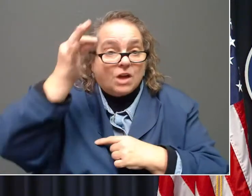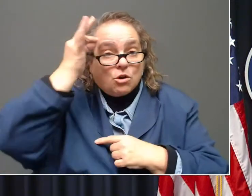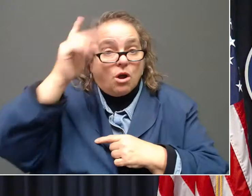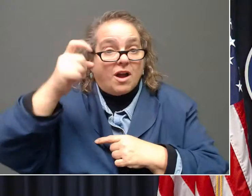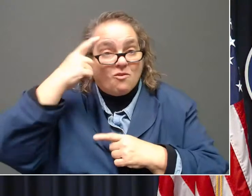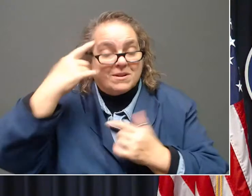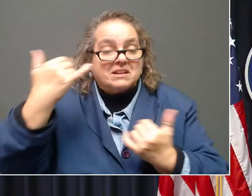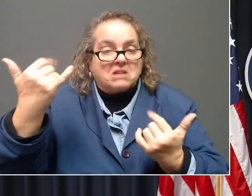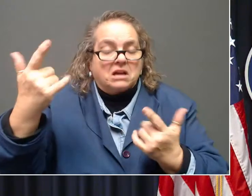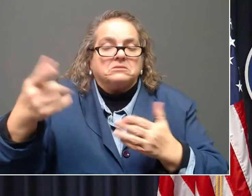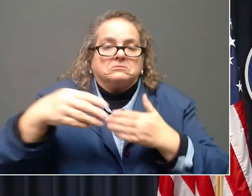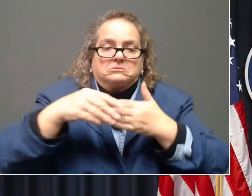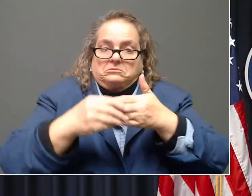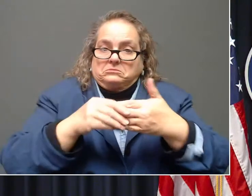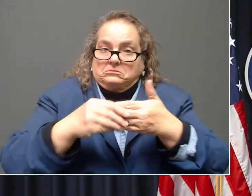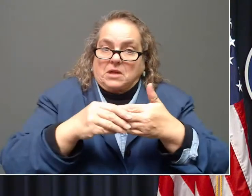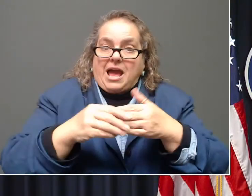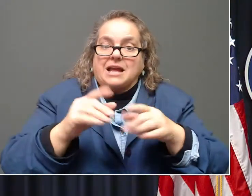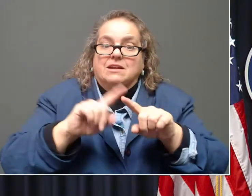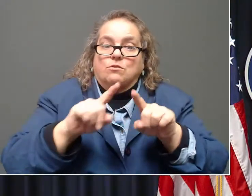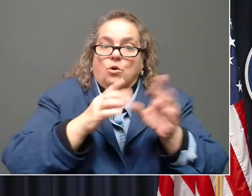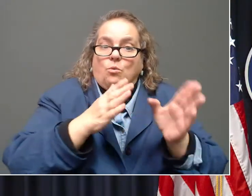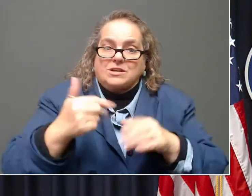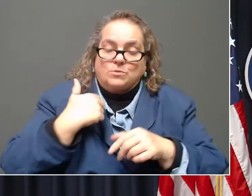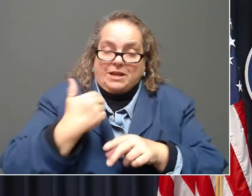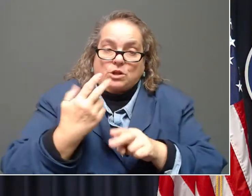is, you've said the long-term care program